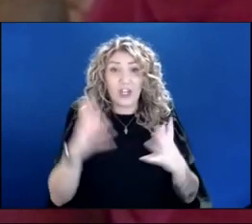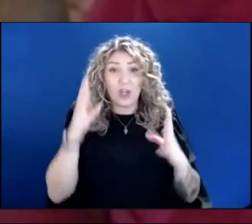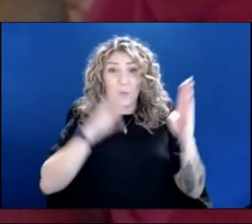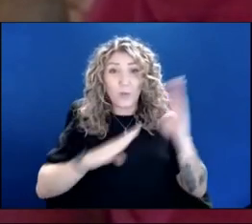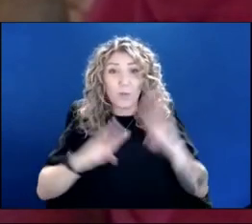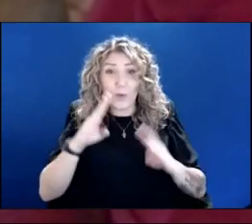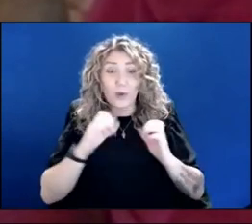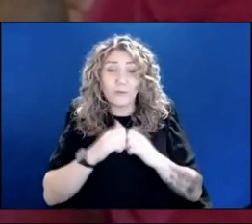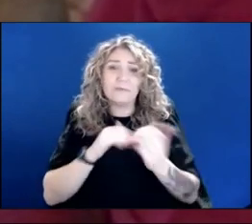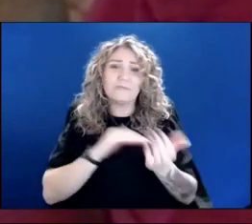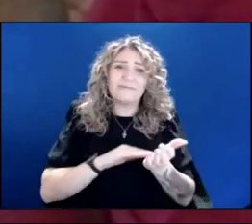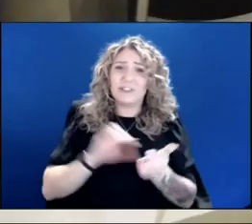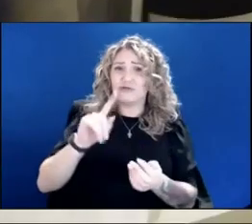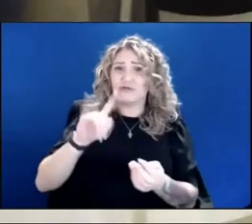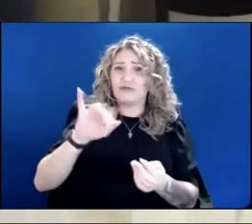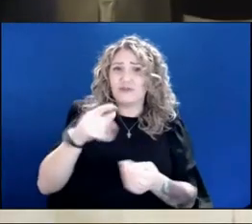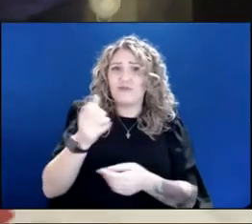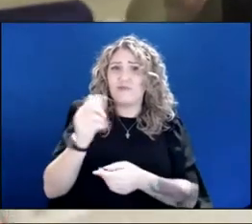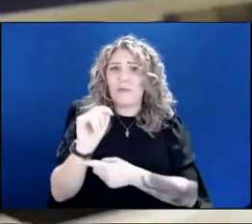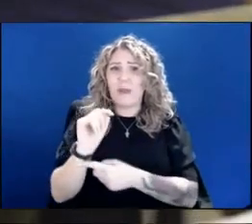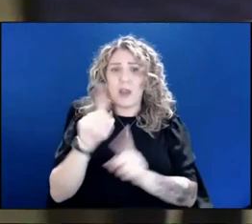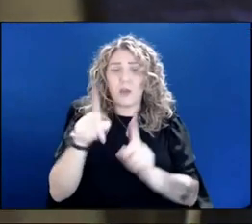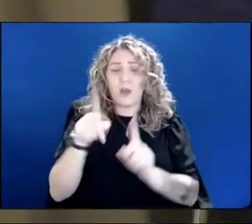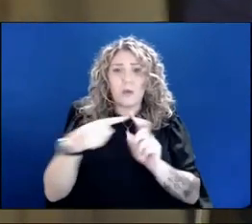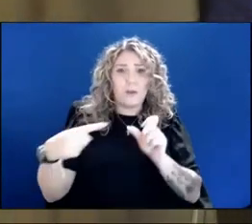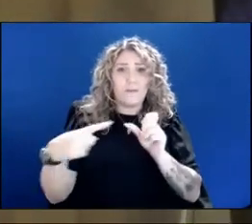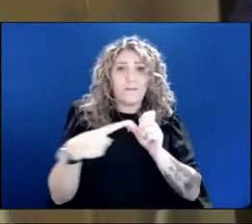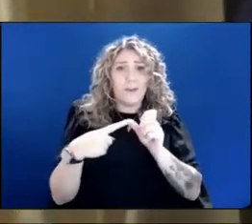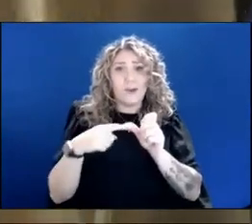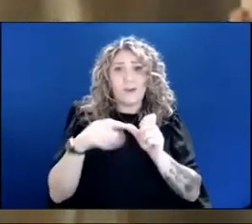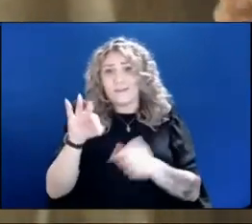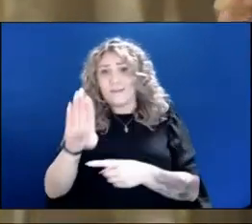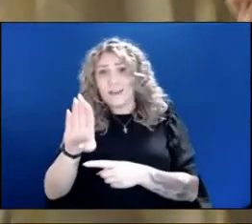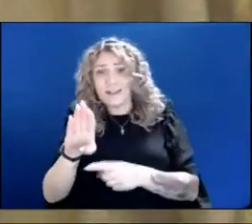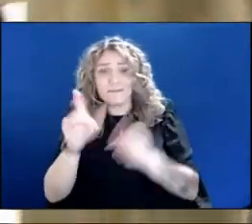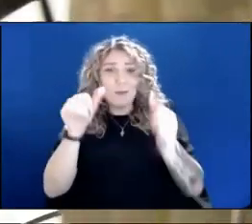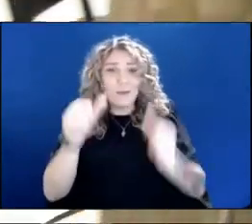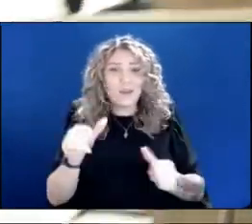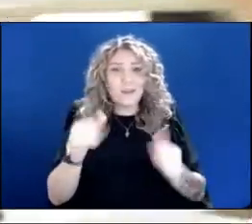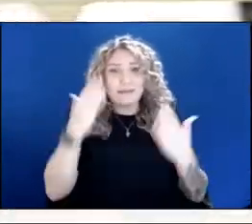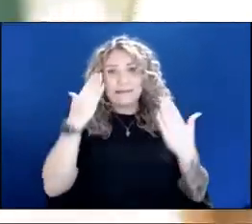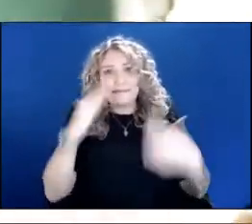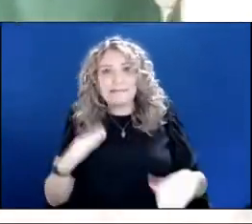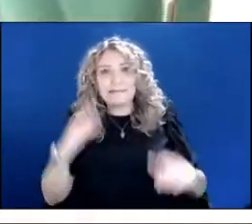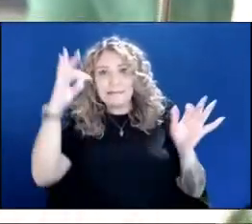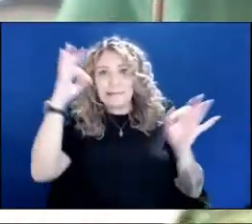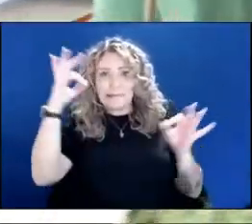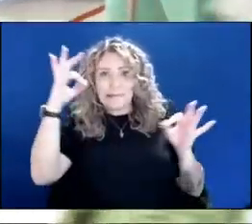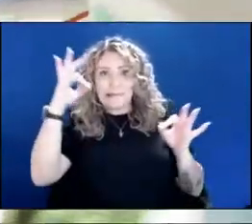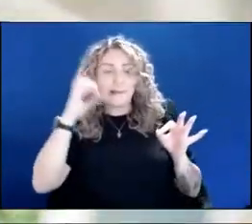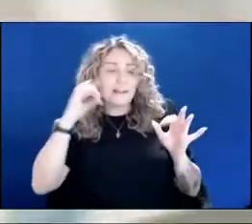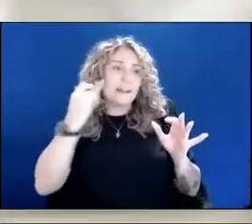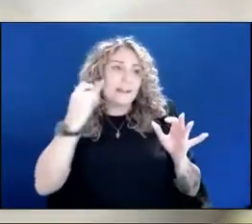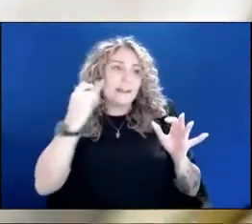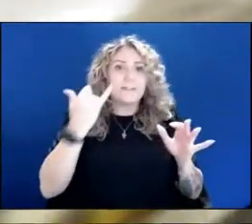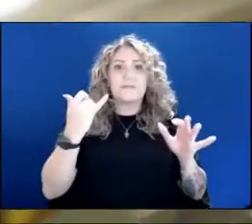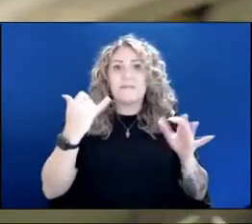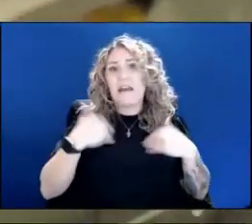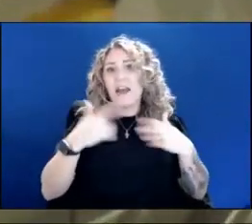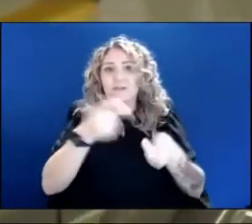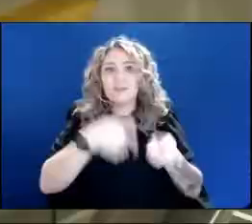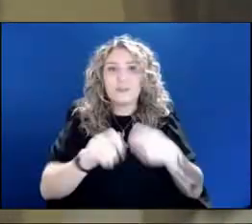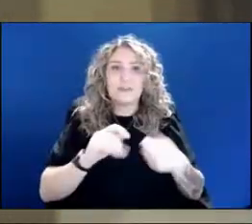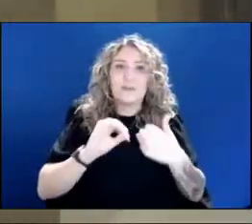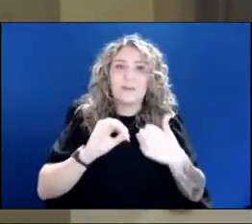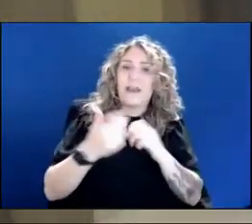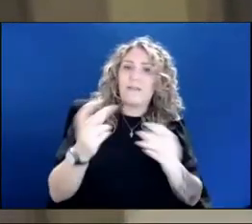Dr. Schmitt said about, you know, when we first made our Facebook post, not knowing if he was going to be able to get a transplant and how quickly, if he was going to